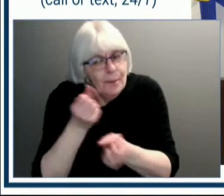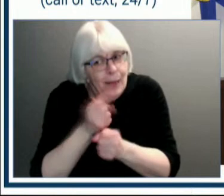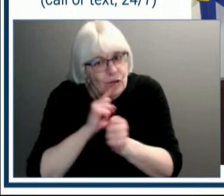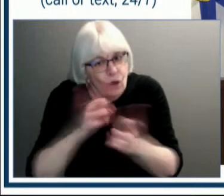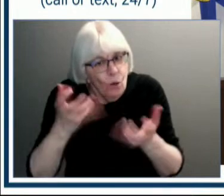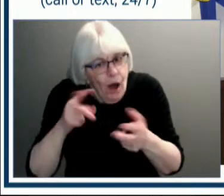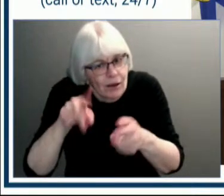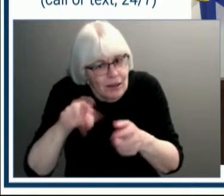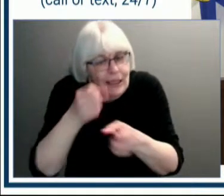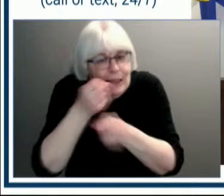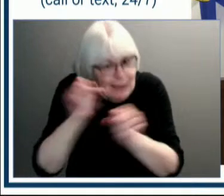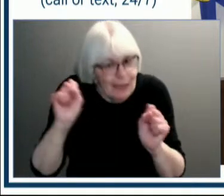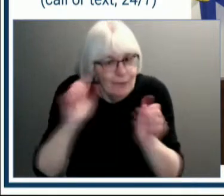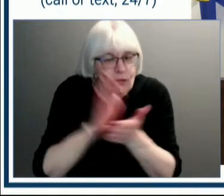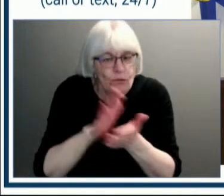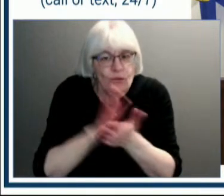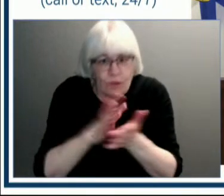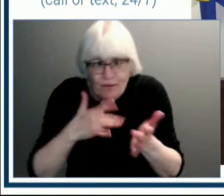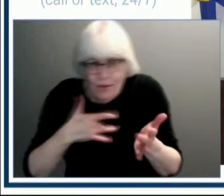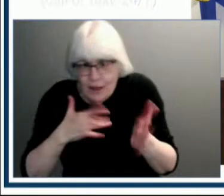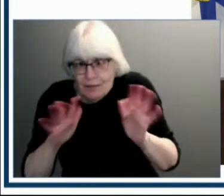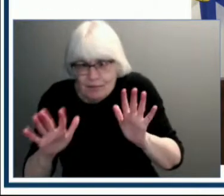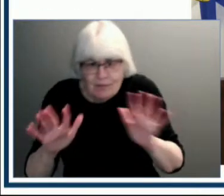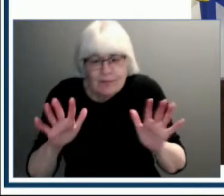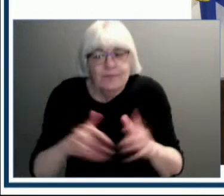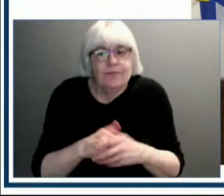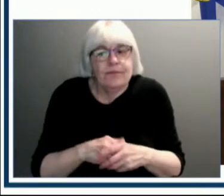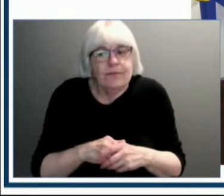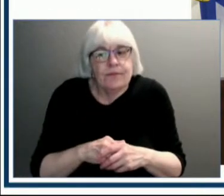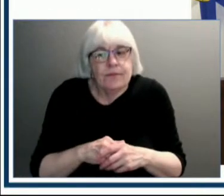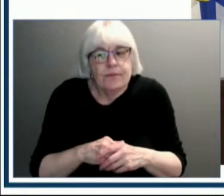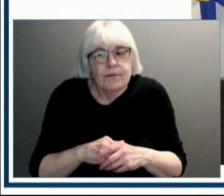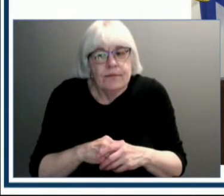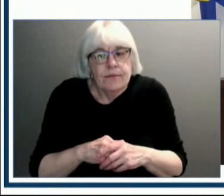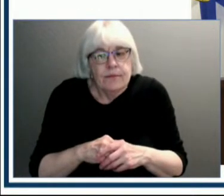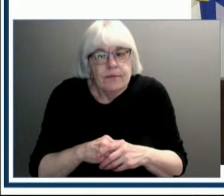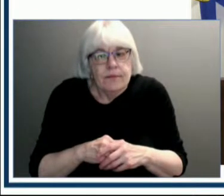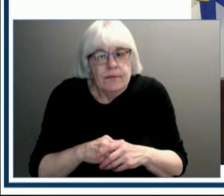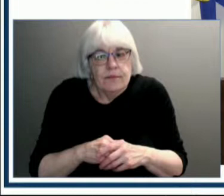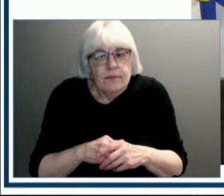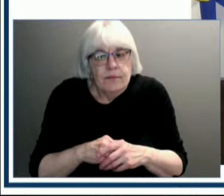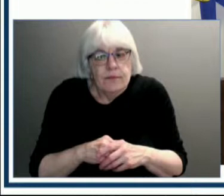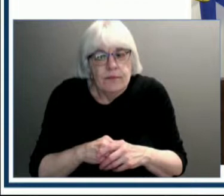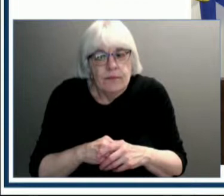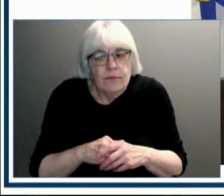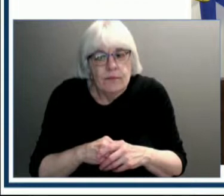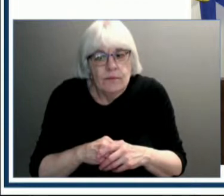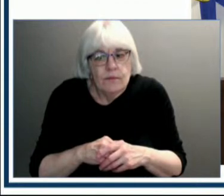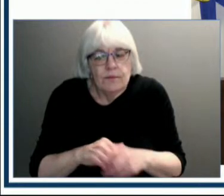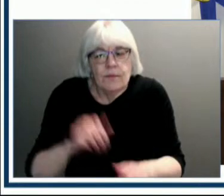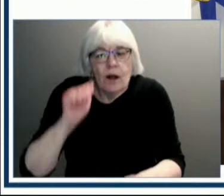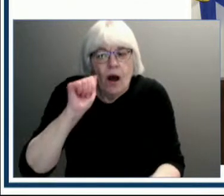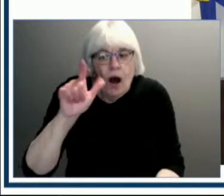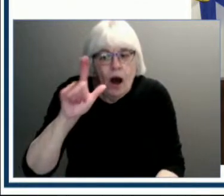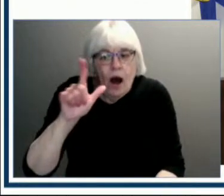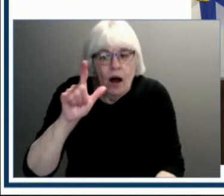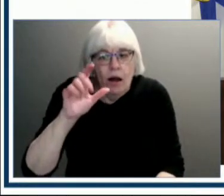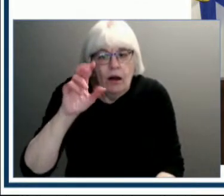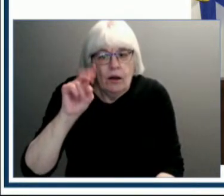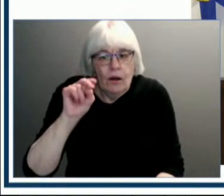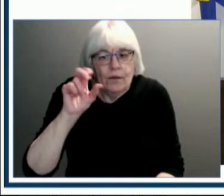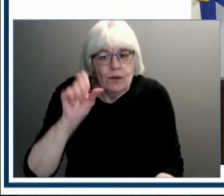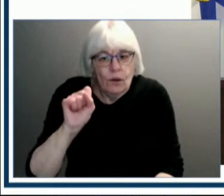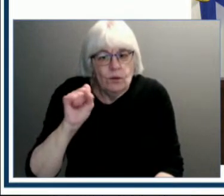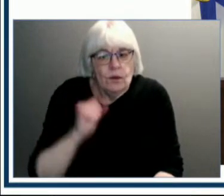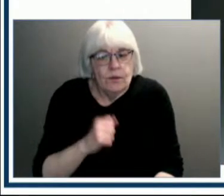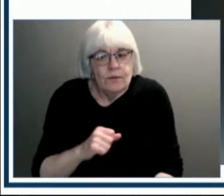Paul Bacon from allnovascotia.com. Go ahead, Paul. Dr. Strang, you mentioned you really believe we're in the last stages of the pandemic.